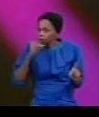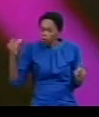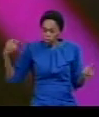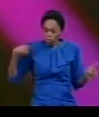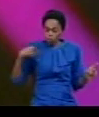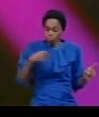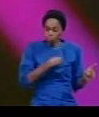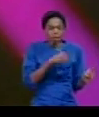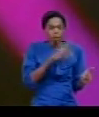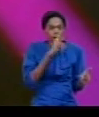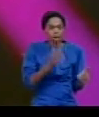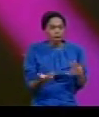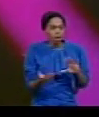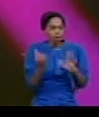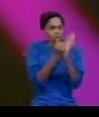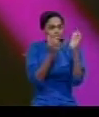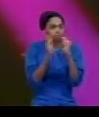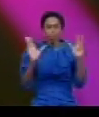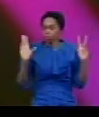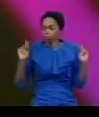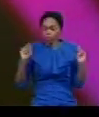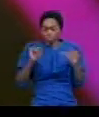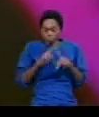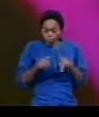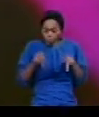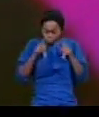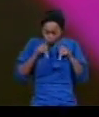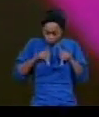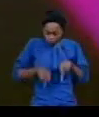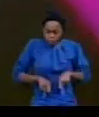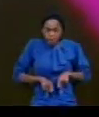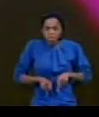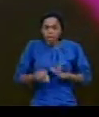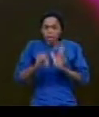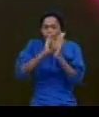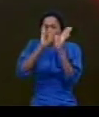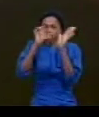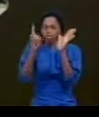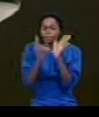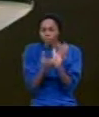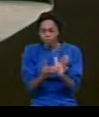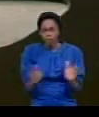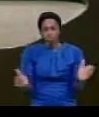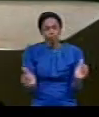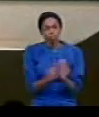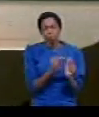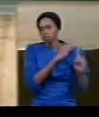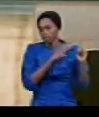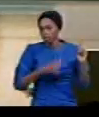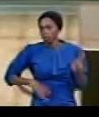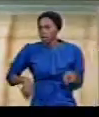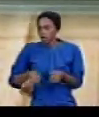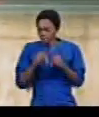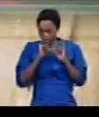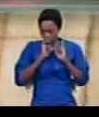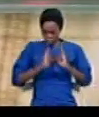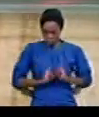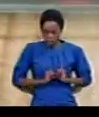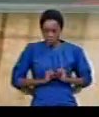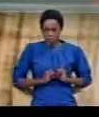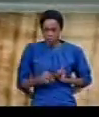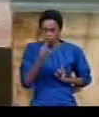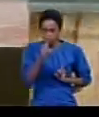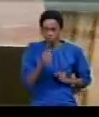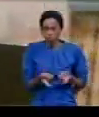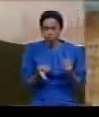with Christ. Personal identification with Christ. As an individual, you came